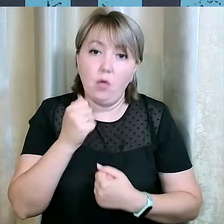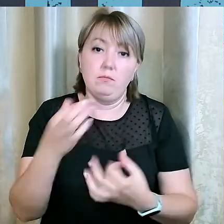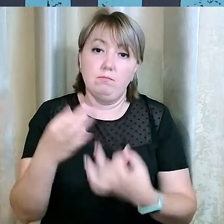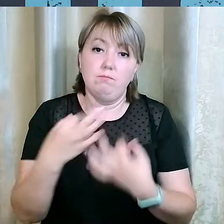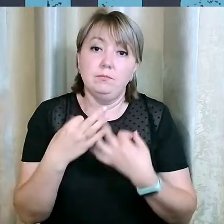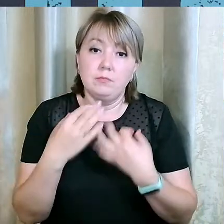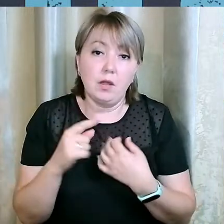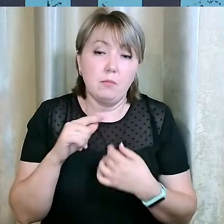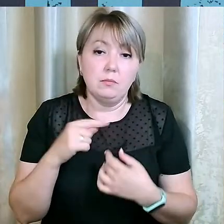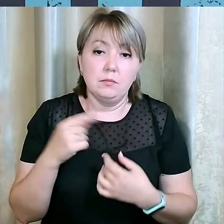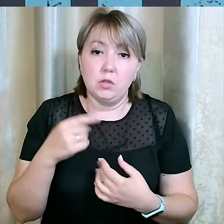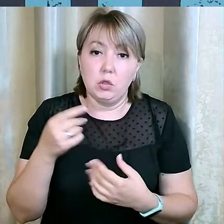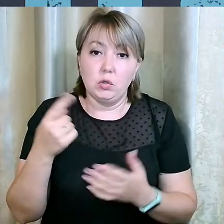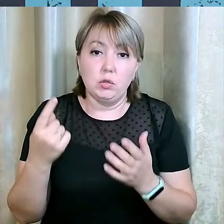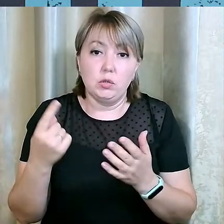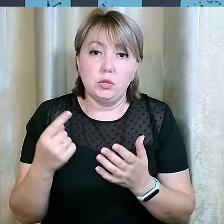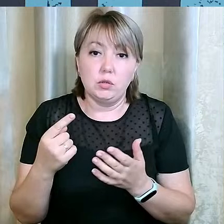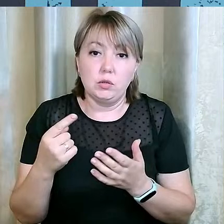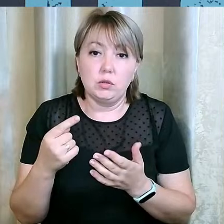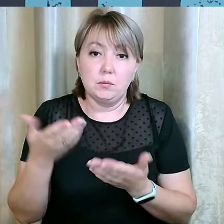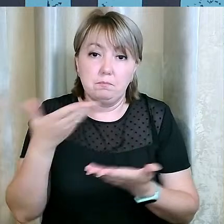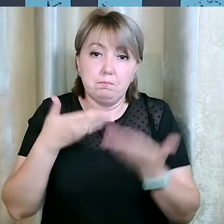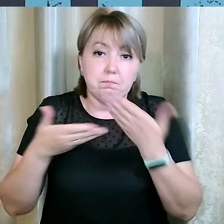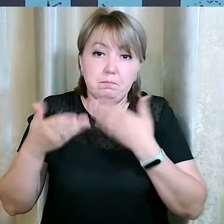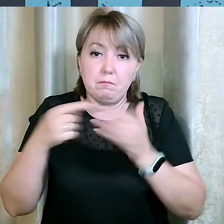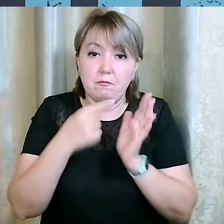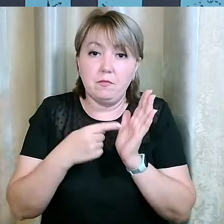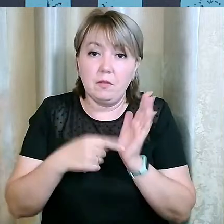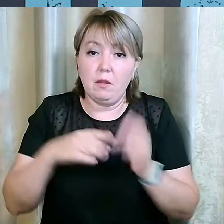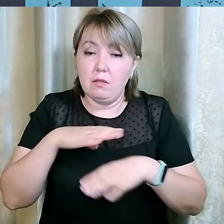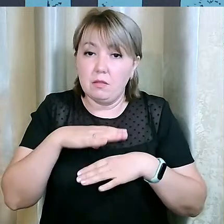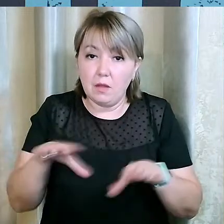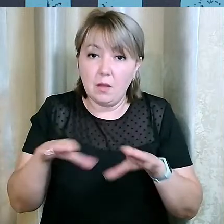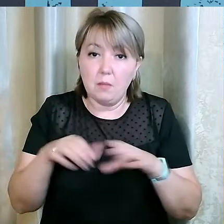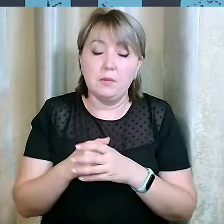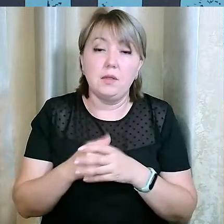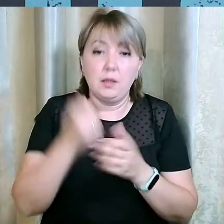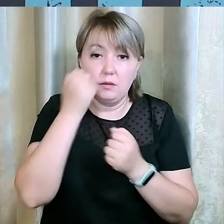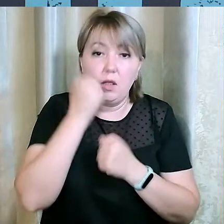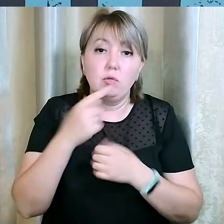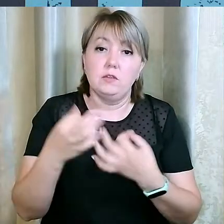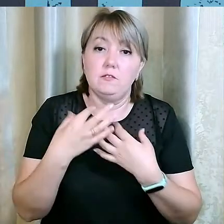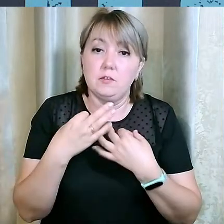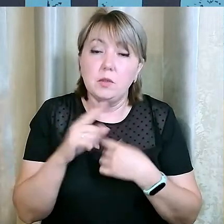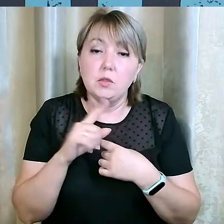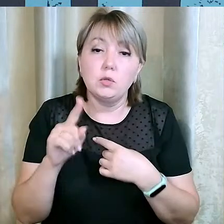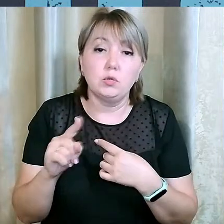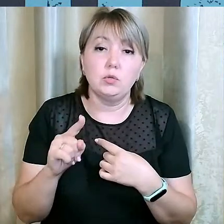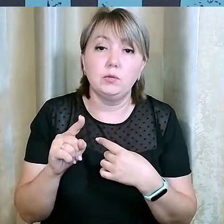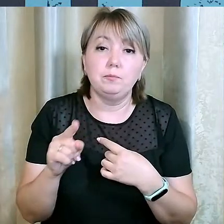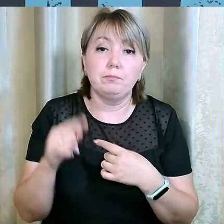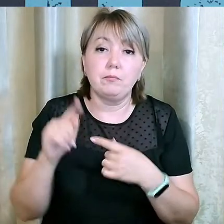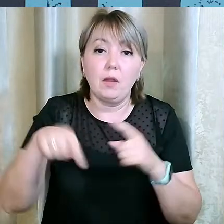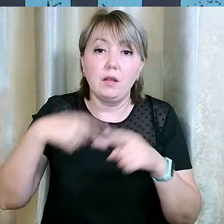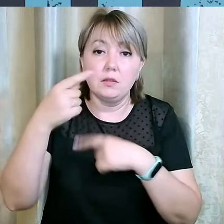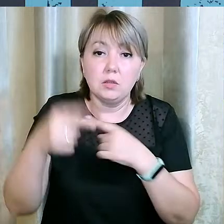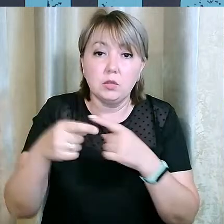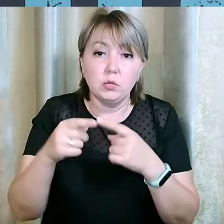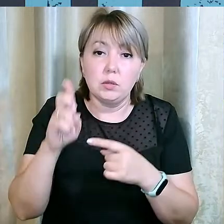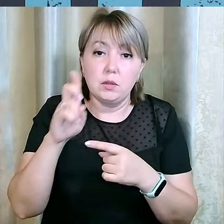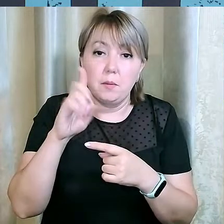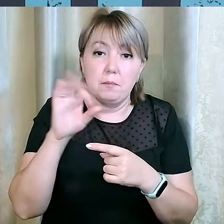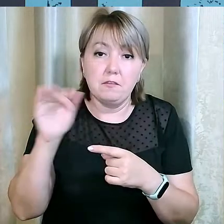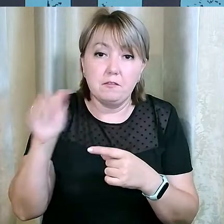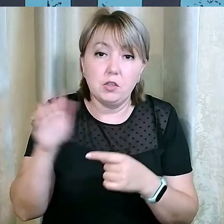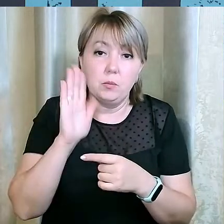report. I have not received any questions from journalists. They were watching us online. Thank you for the information